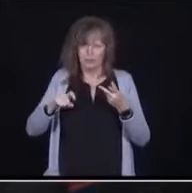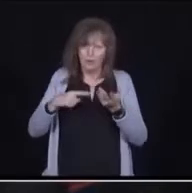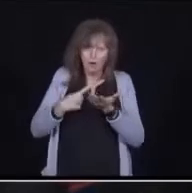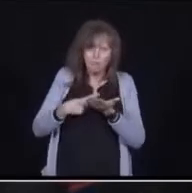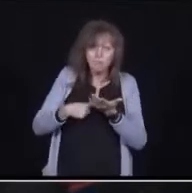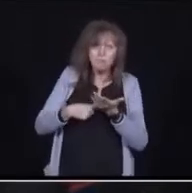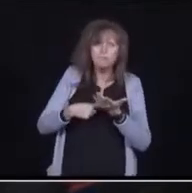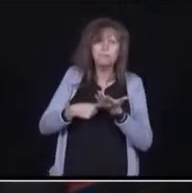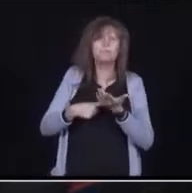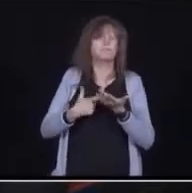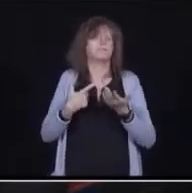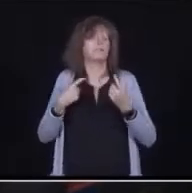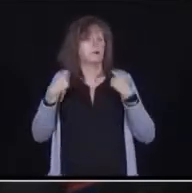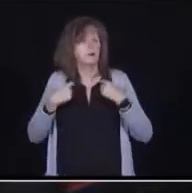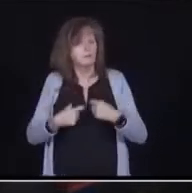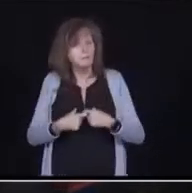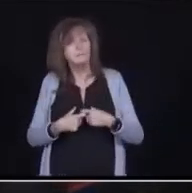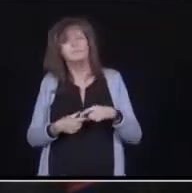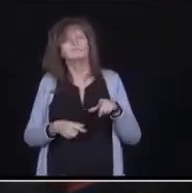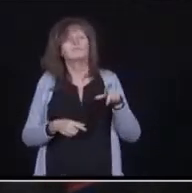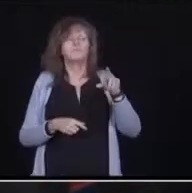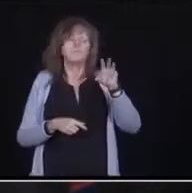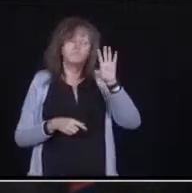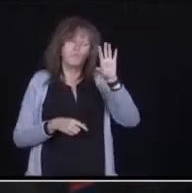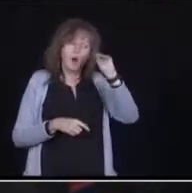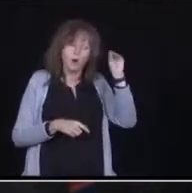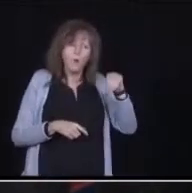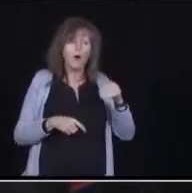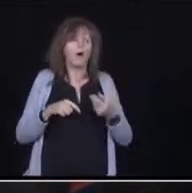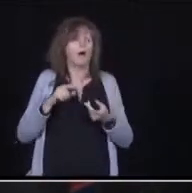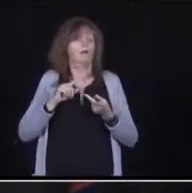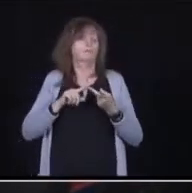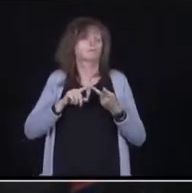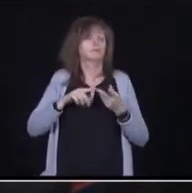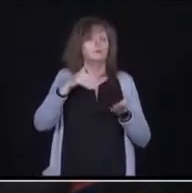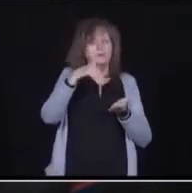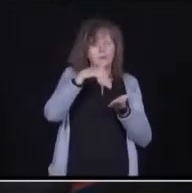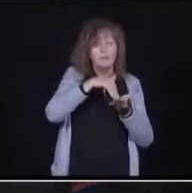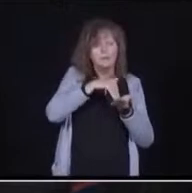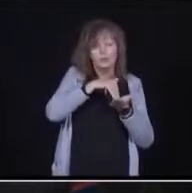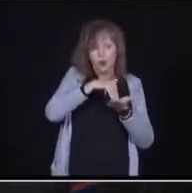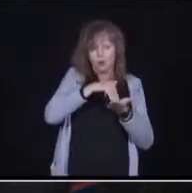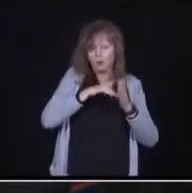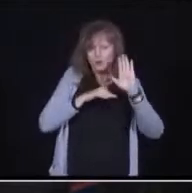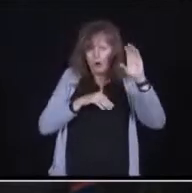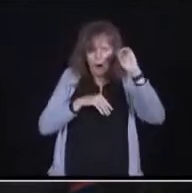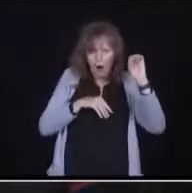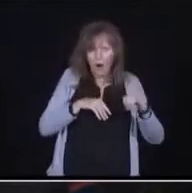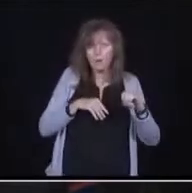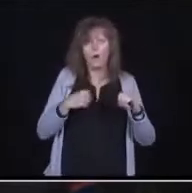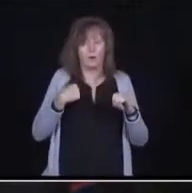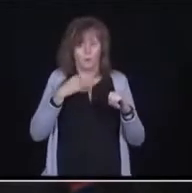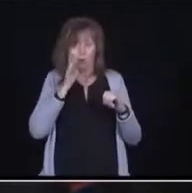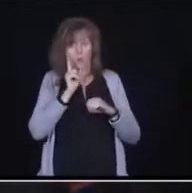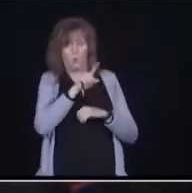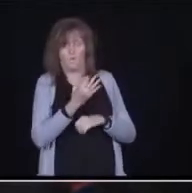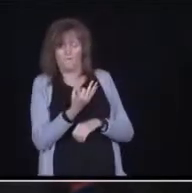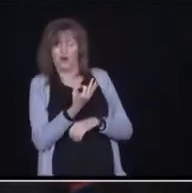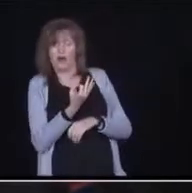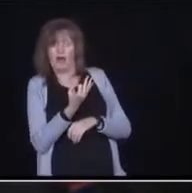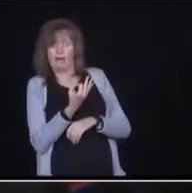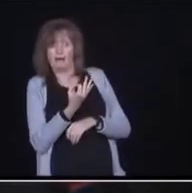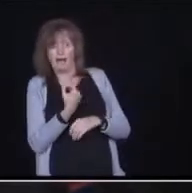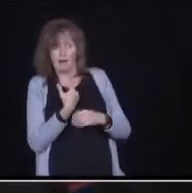Mayor Watson in Ottawa and Dr. Edges from Ottawa, and I'm going to be up there Friday, by the way, to have a